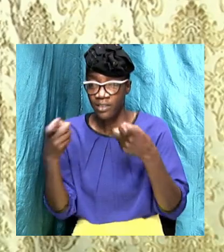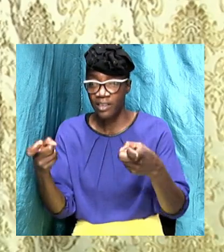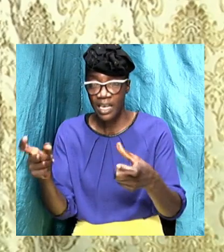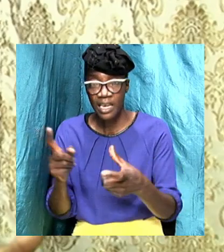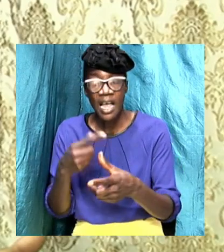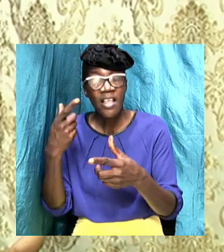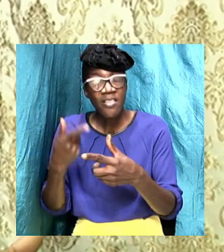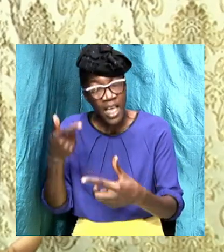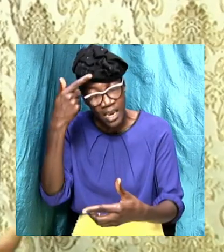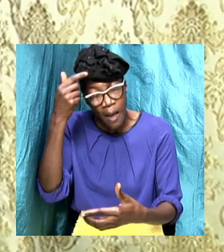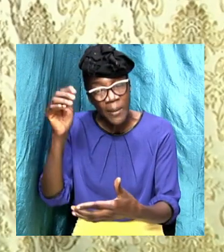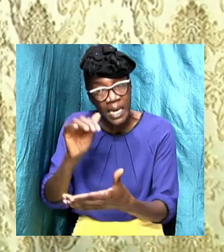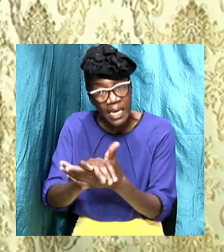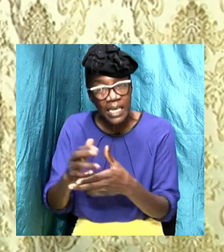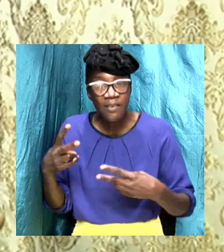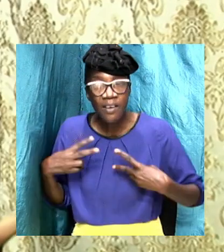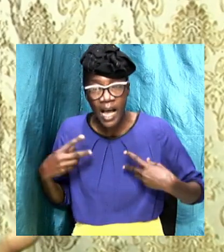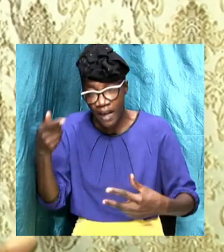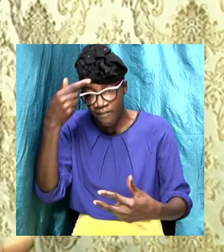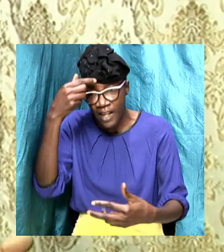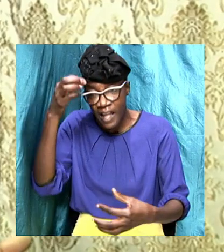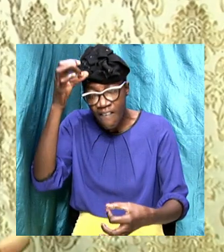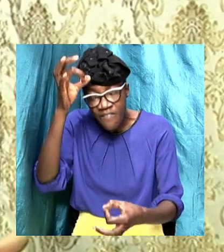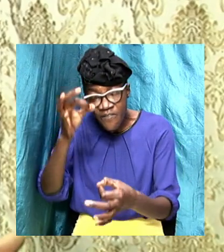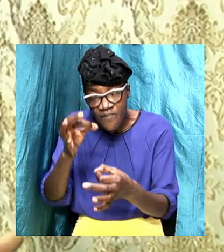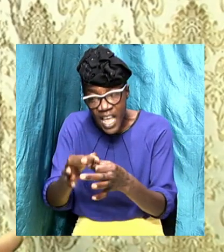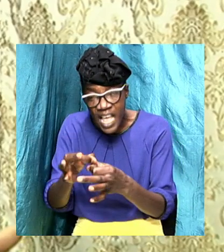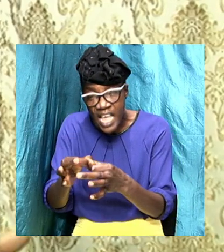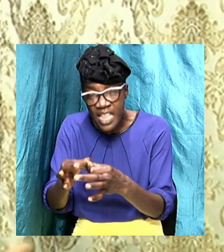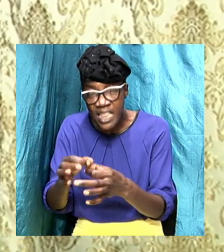he must have faith. And we went through